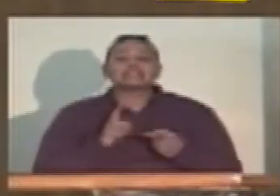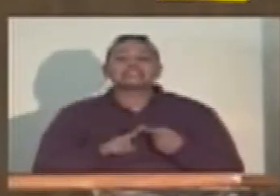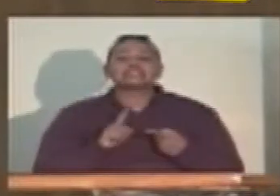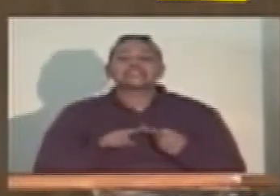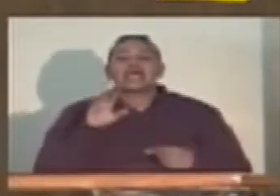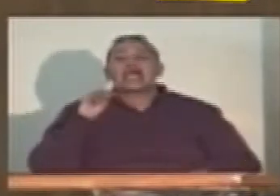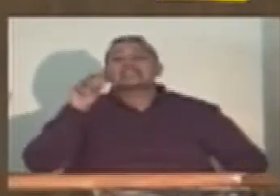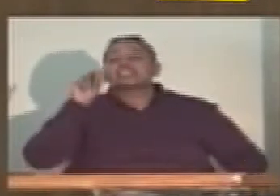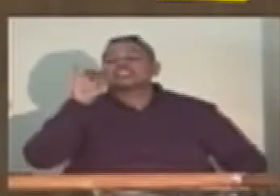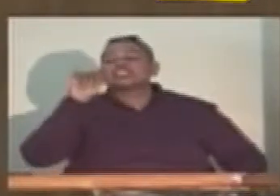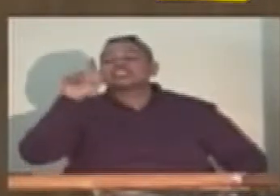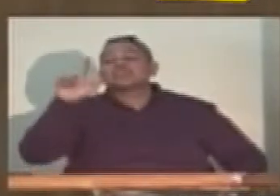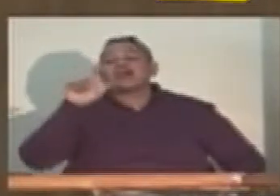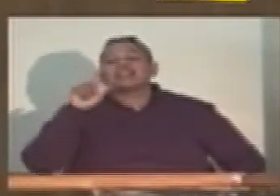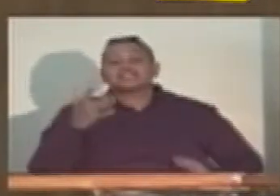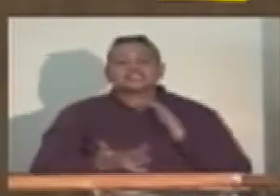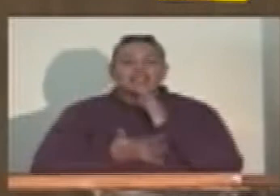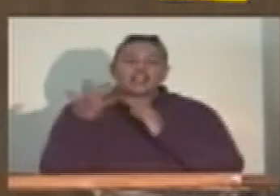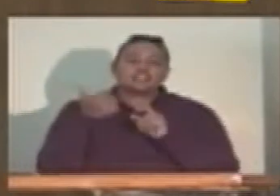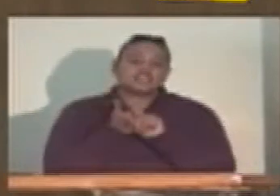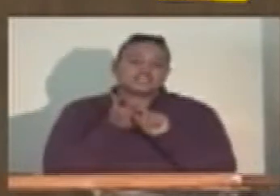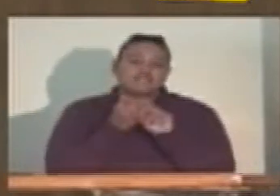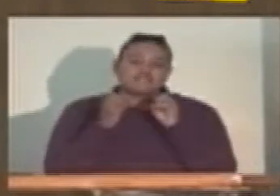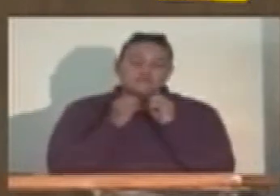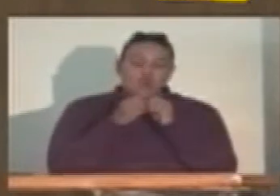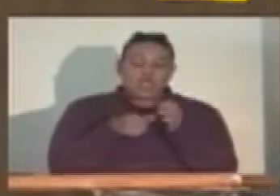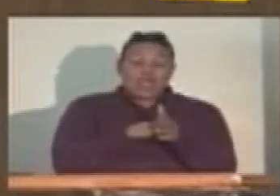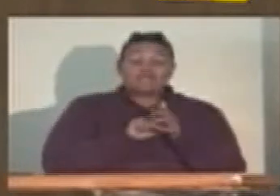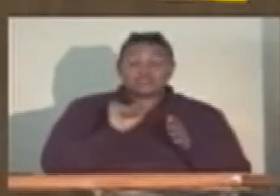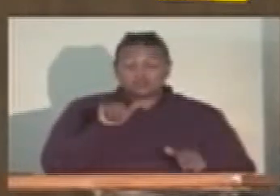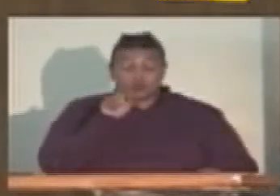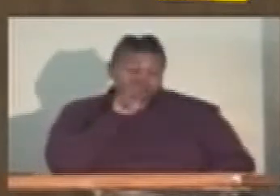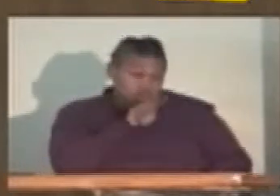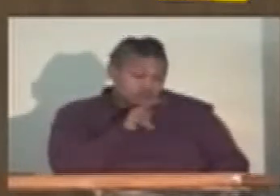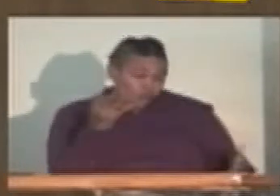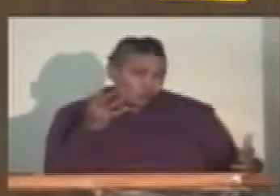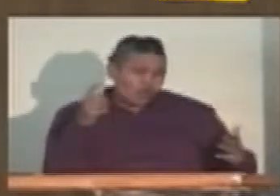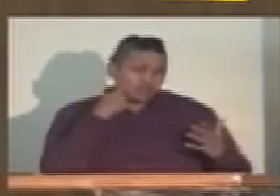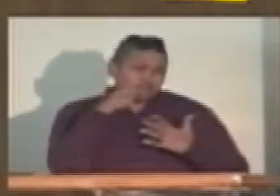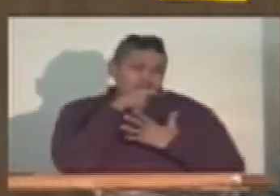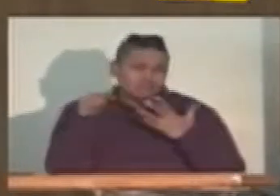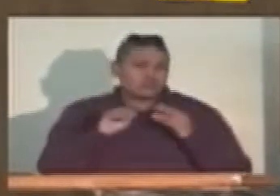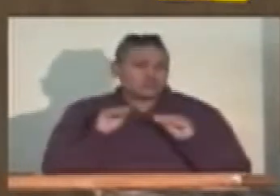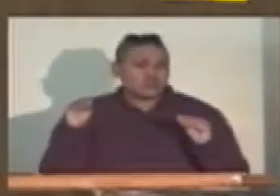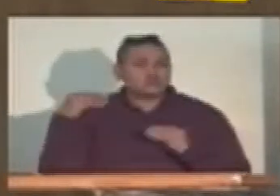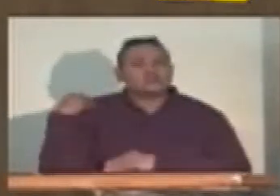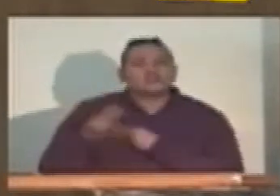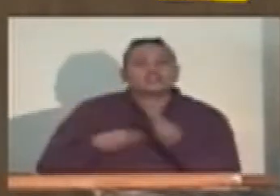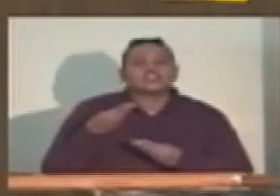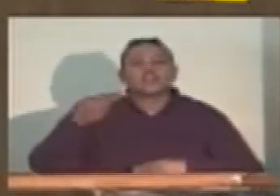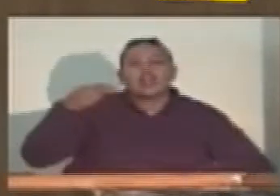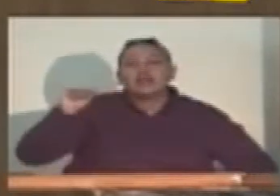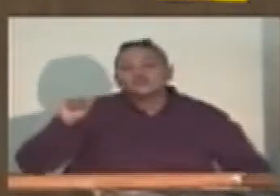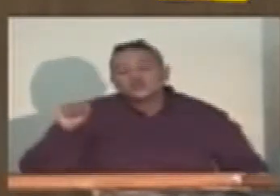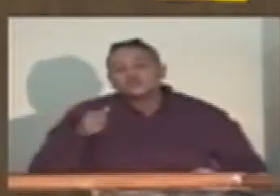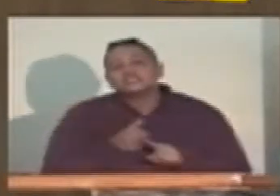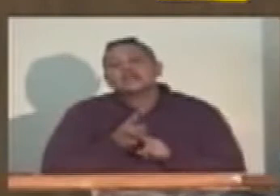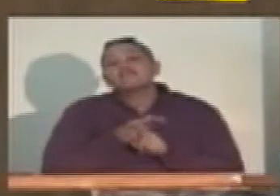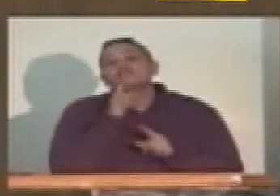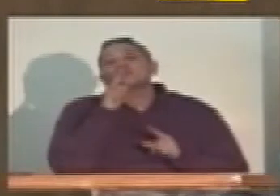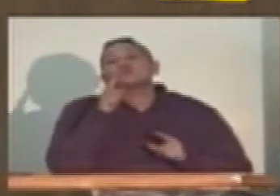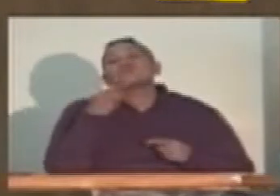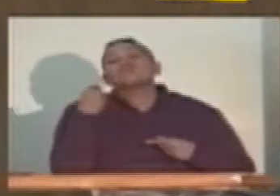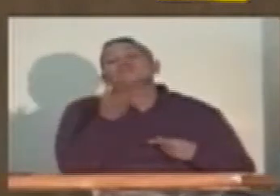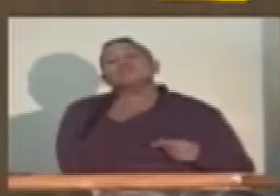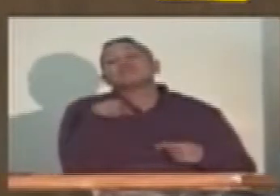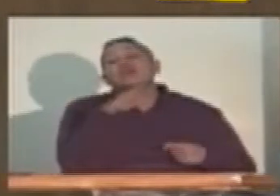and digital technology. More emphasis must be placed on these non-traditional high schools in order to bring